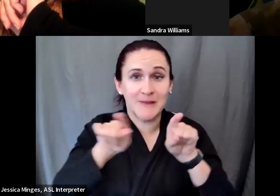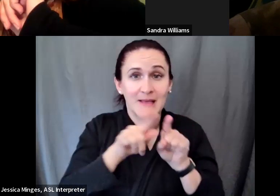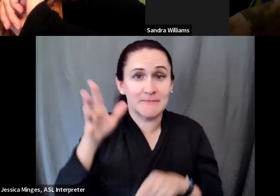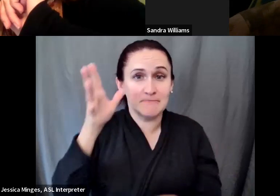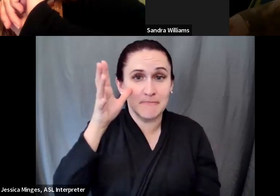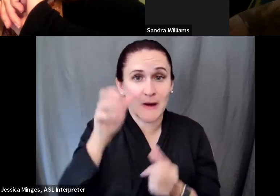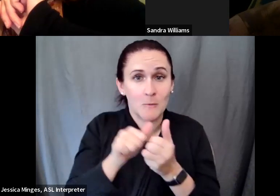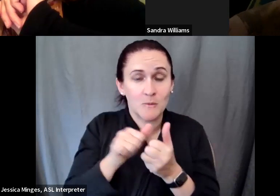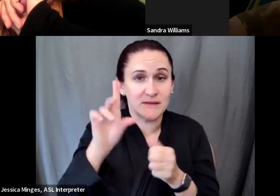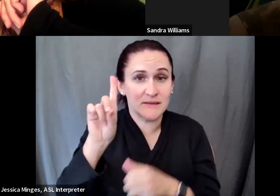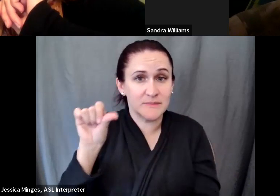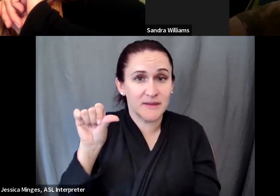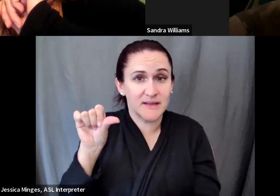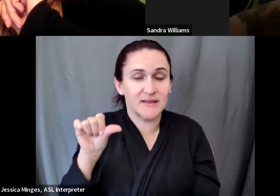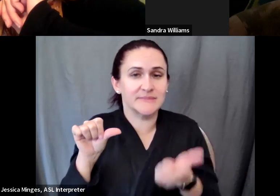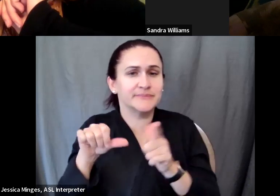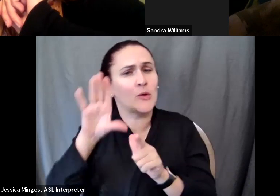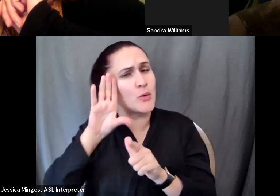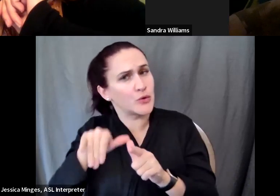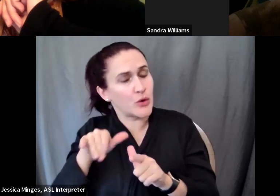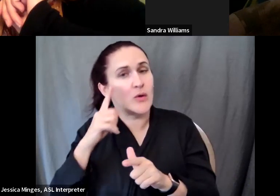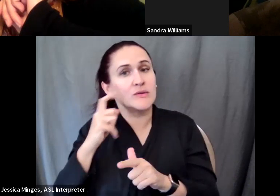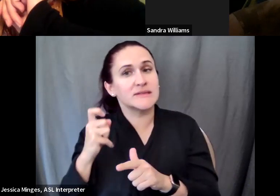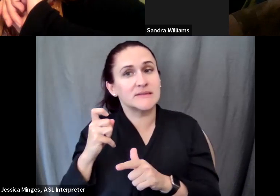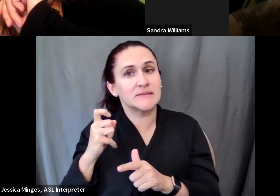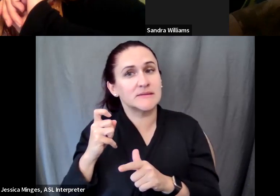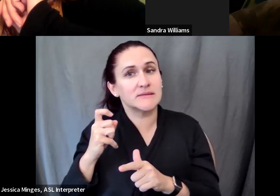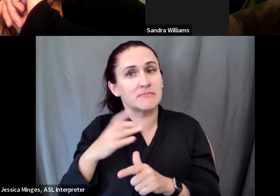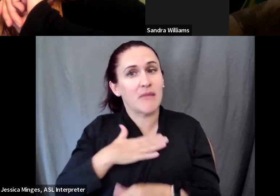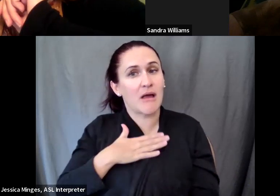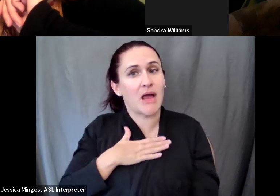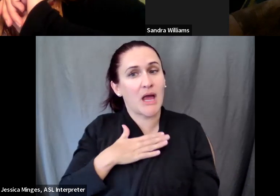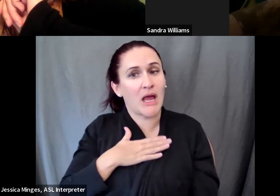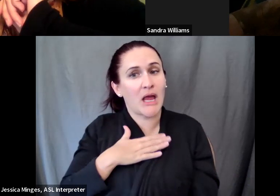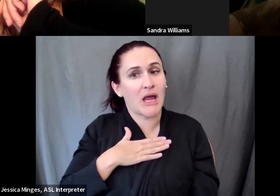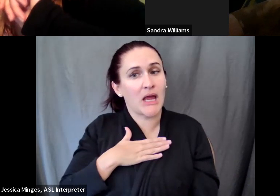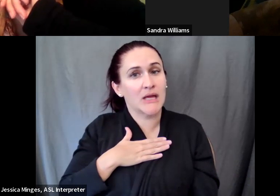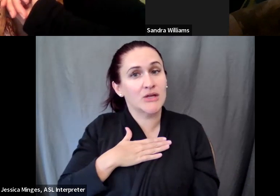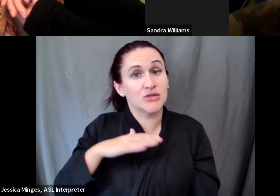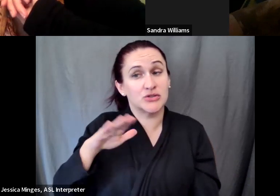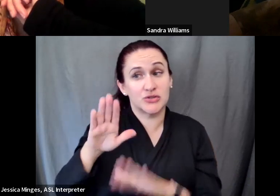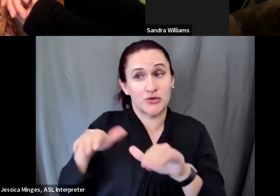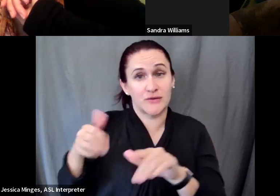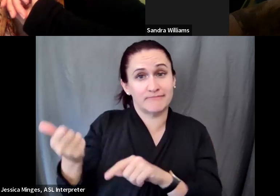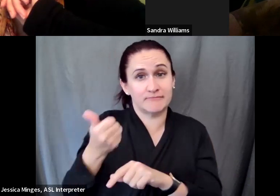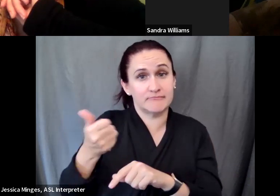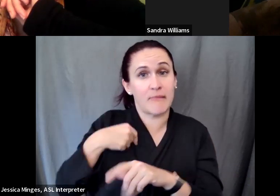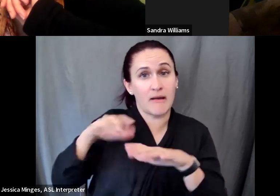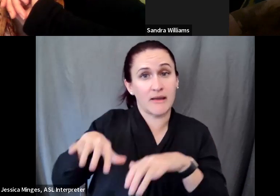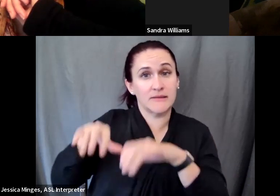disability. Well, you know, since my children were adopted, you know,